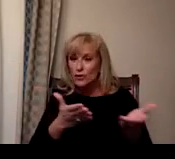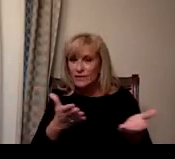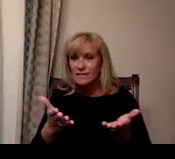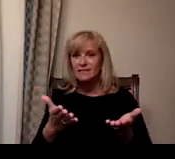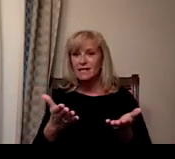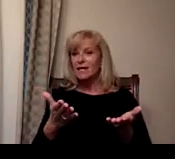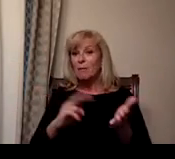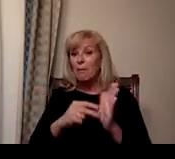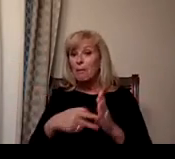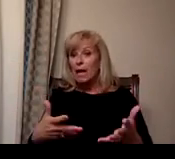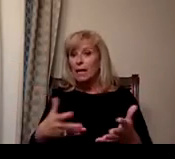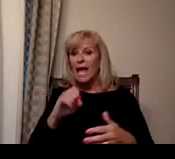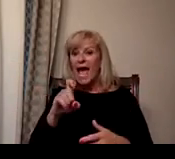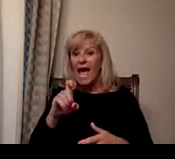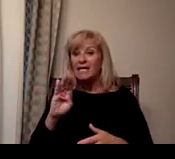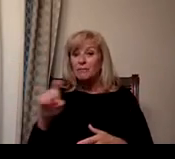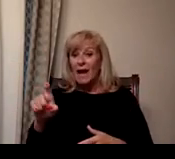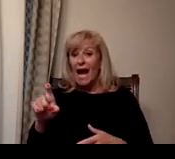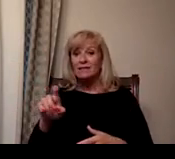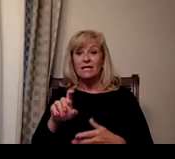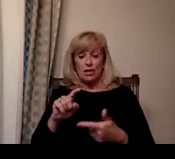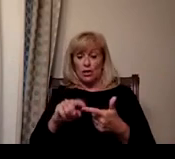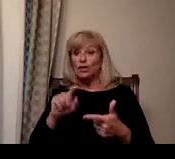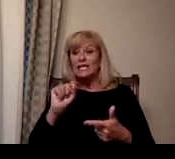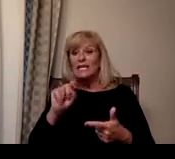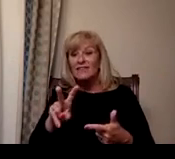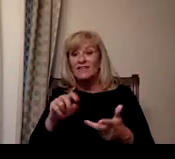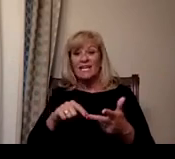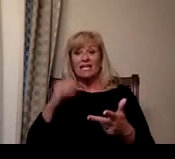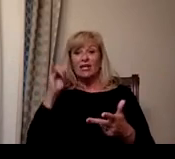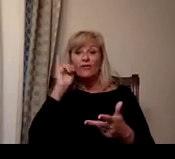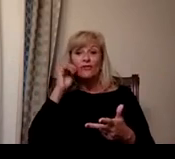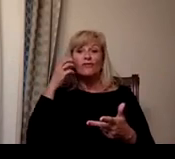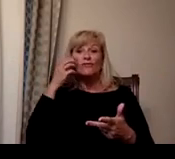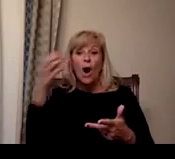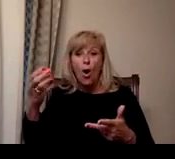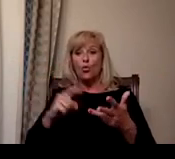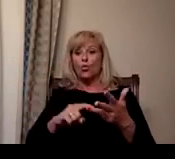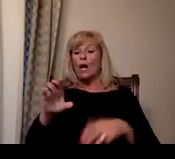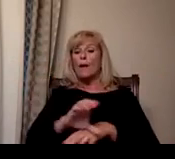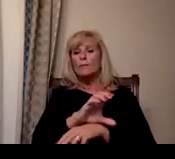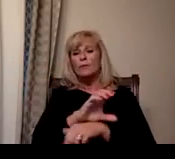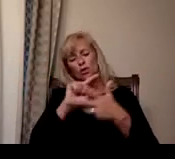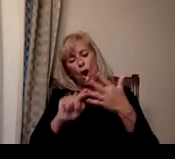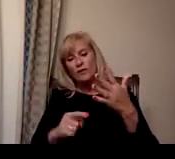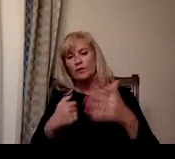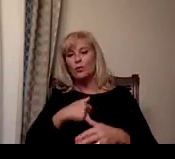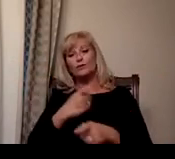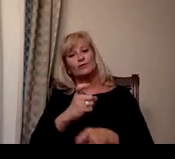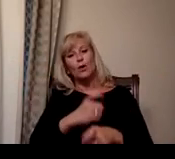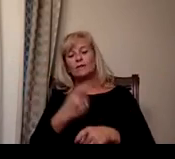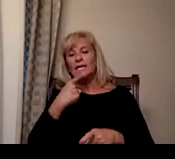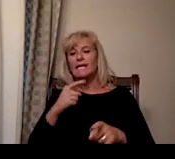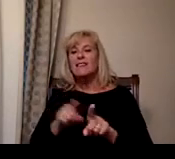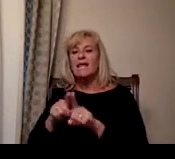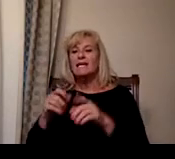your Xboxes, to your televisions, to your phones, to your computers, all of these things. We joke it's like having a nerd